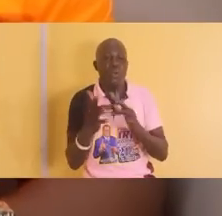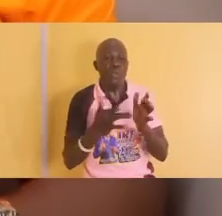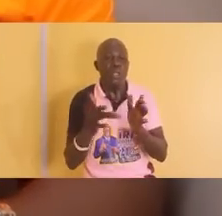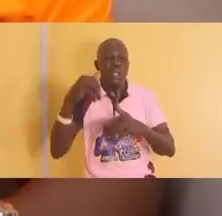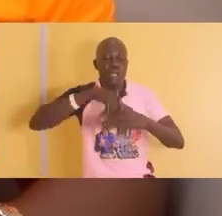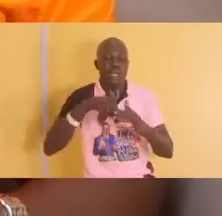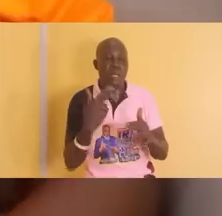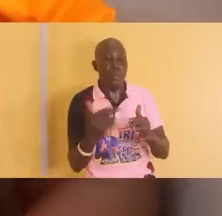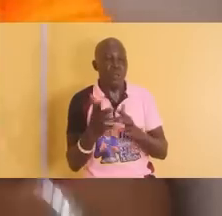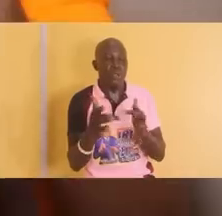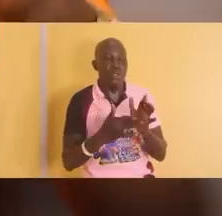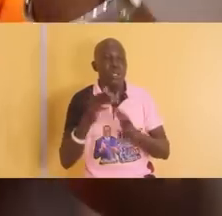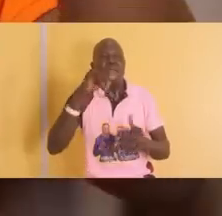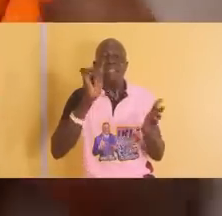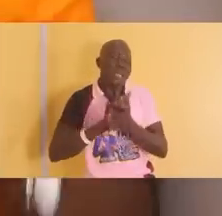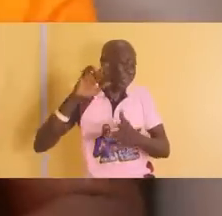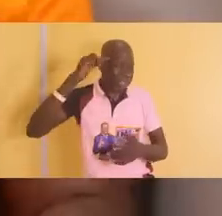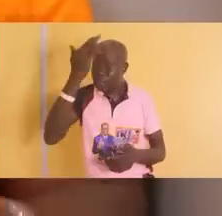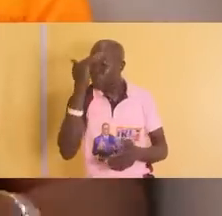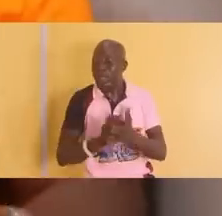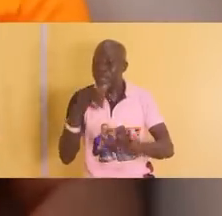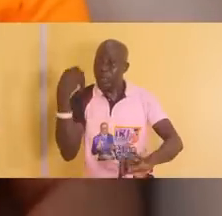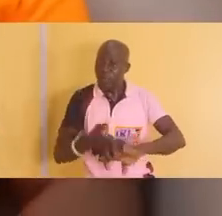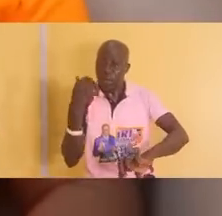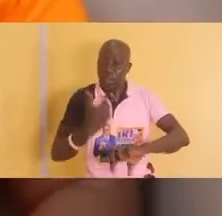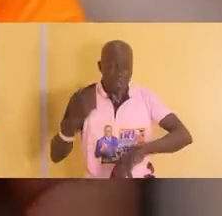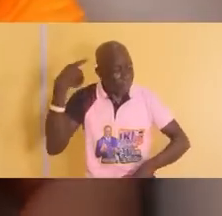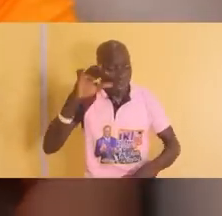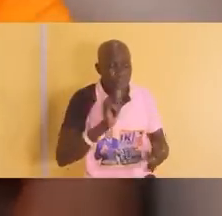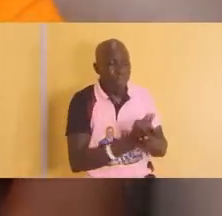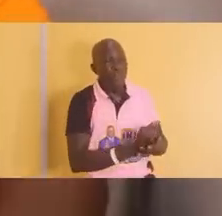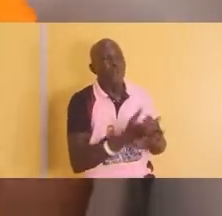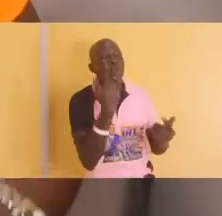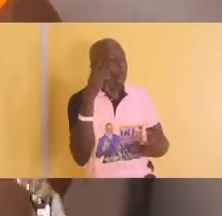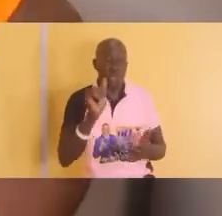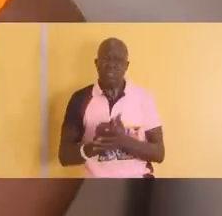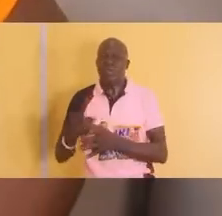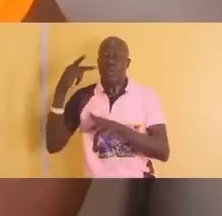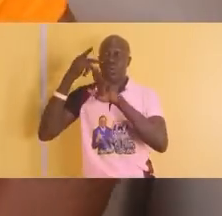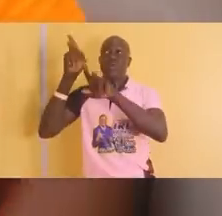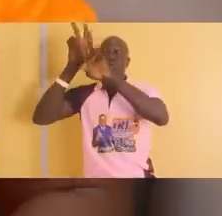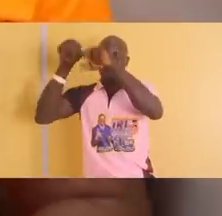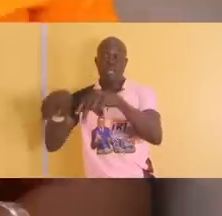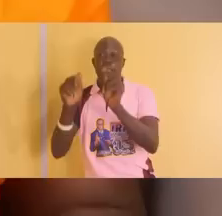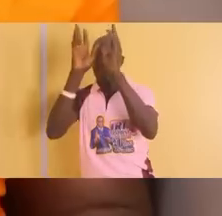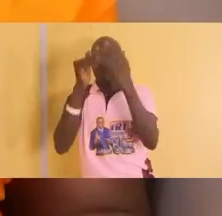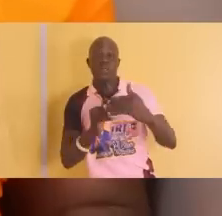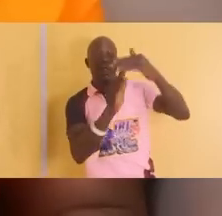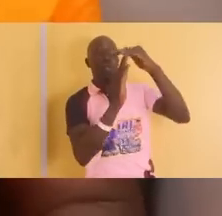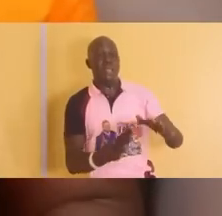Jesus. In the name of Jesus. It's not difficult for me. That's the reason why it's difficult for me. That is for you to be to look down on our leaders.